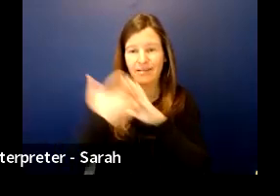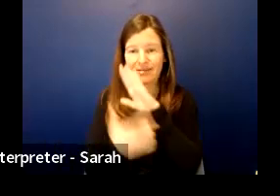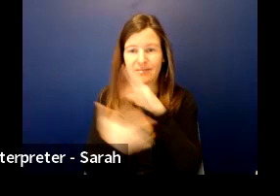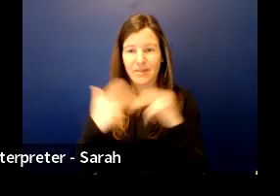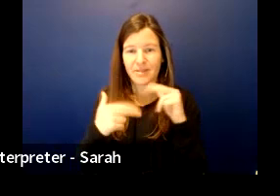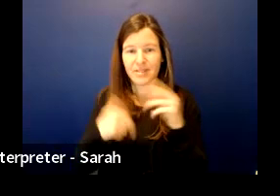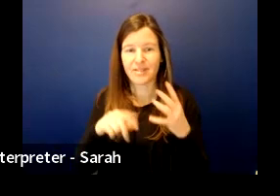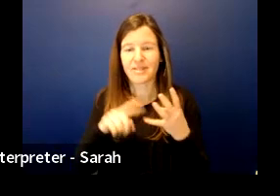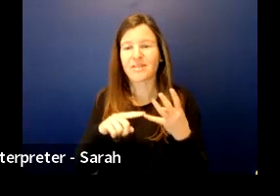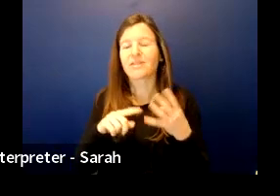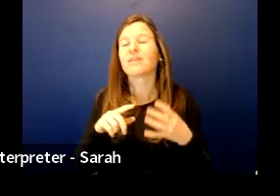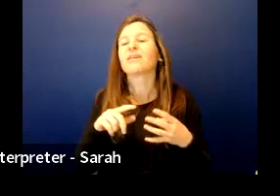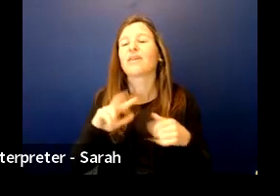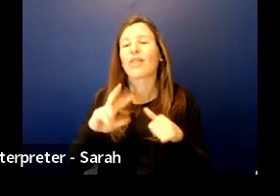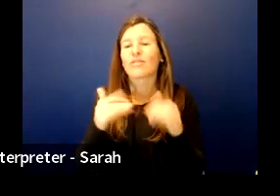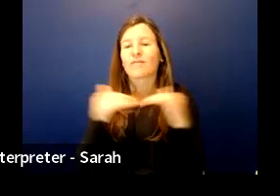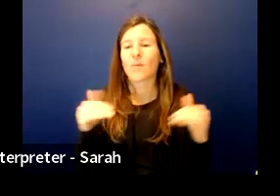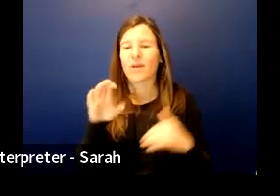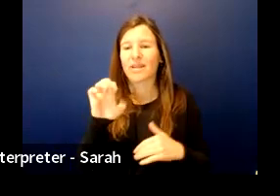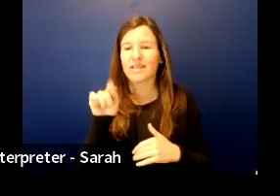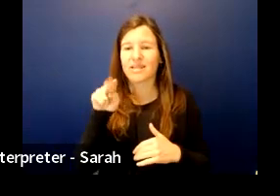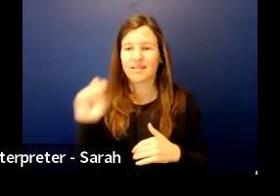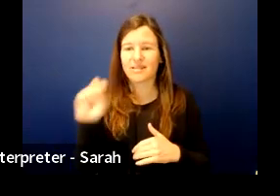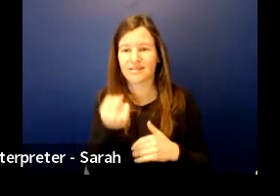floor of Eaton Center.